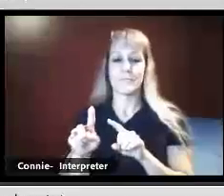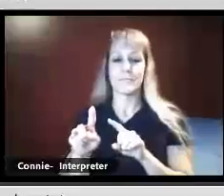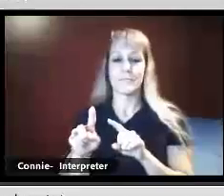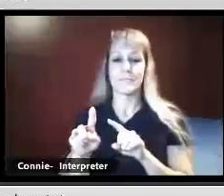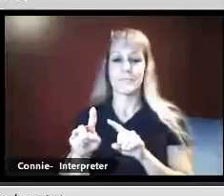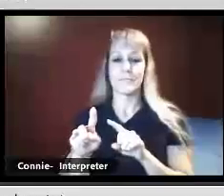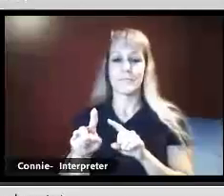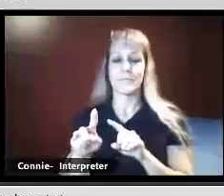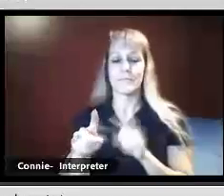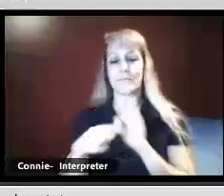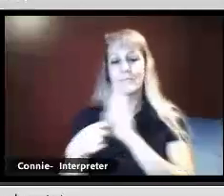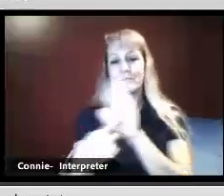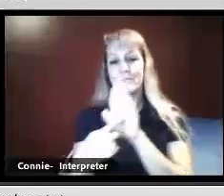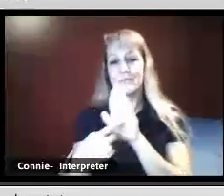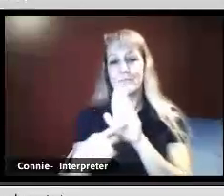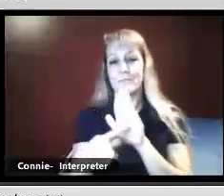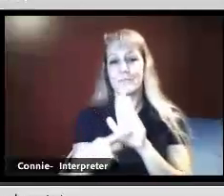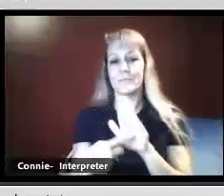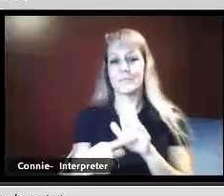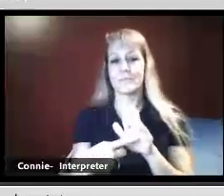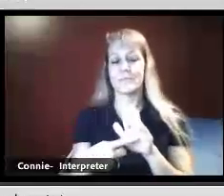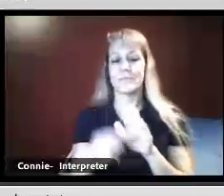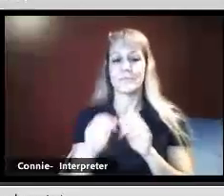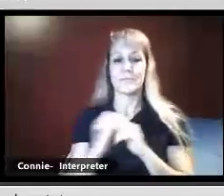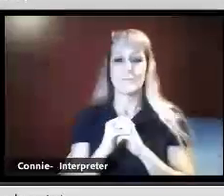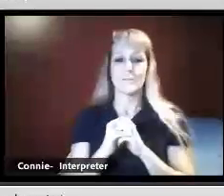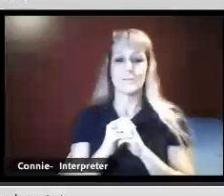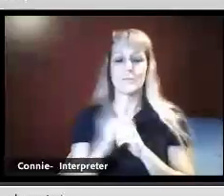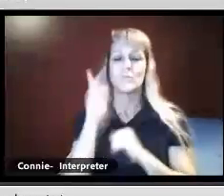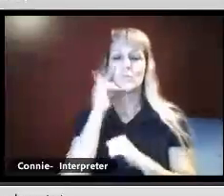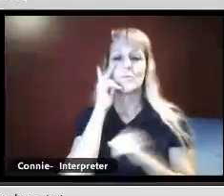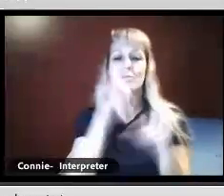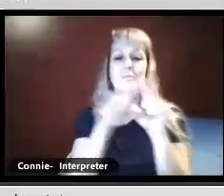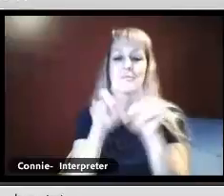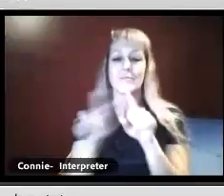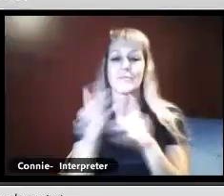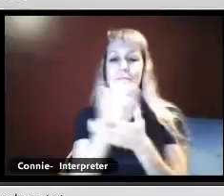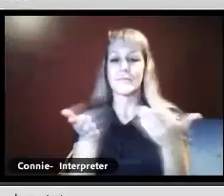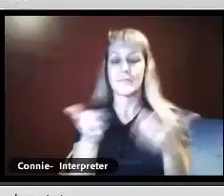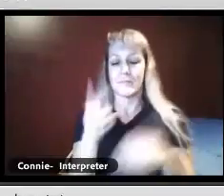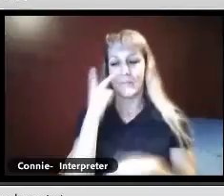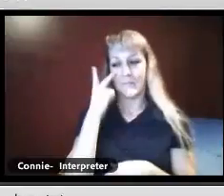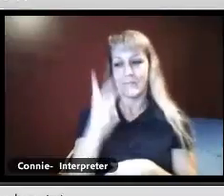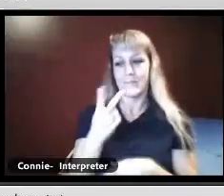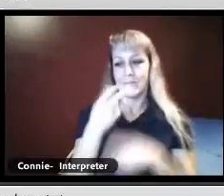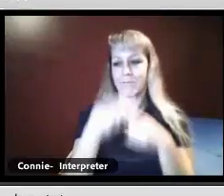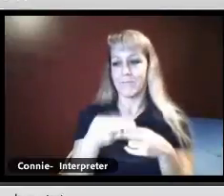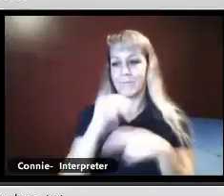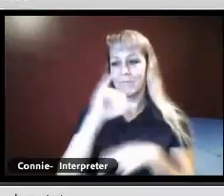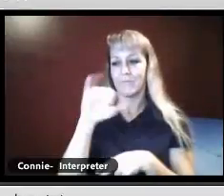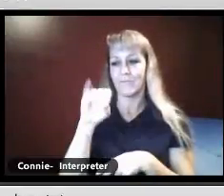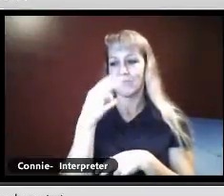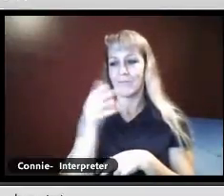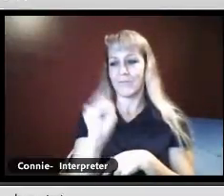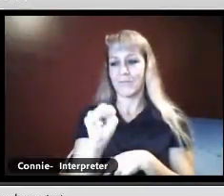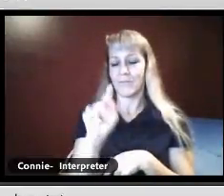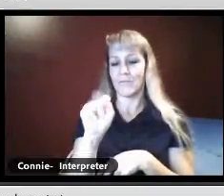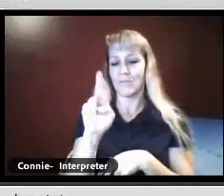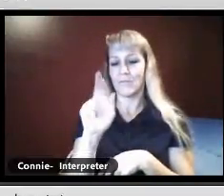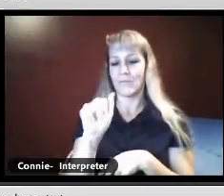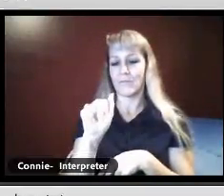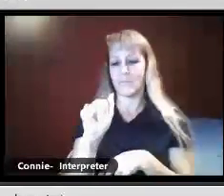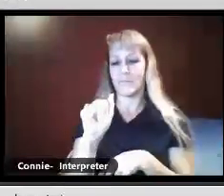simulations are cycling through your page. I'm now looking at one called John Travoltage, which is